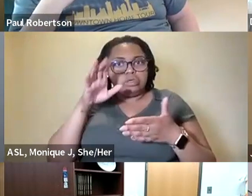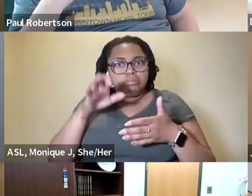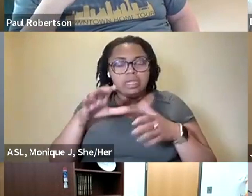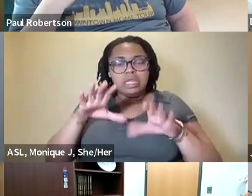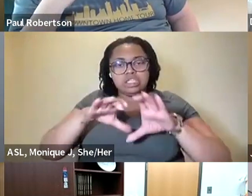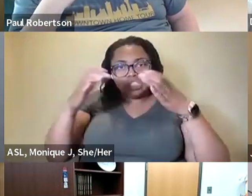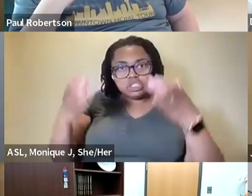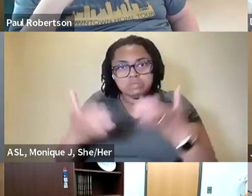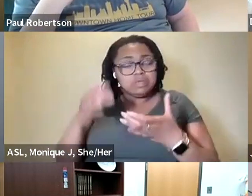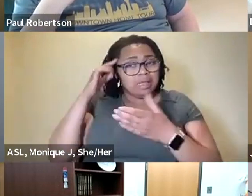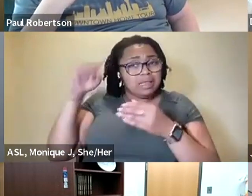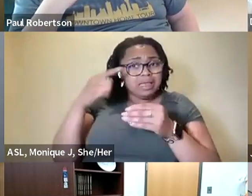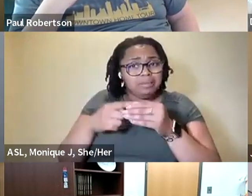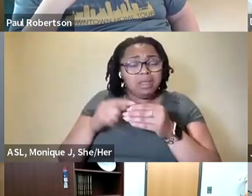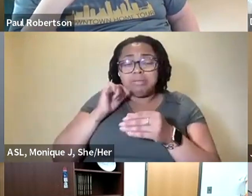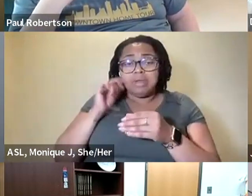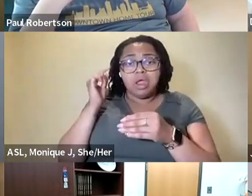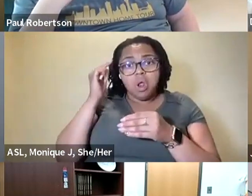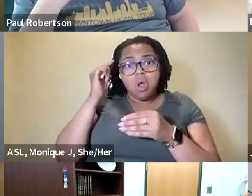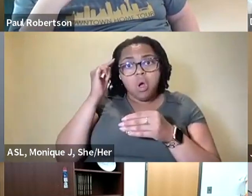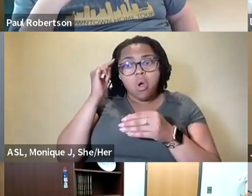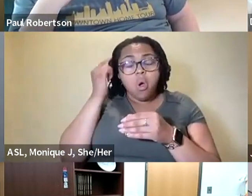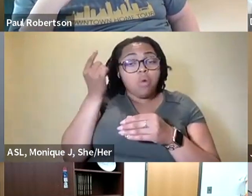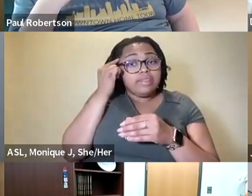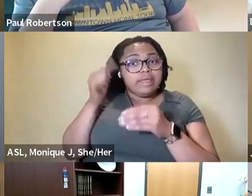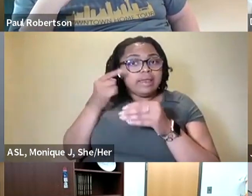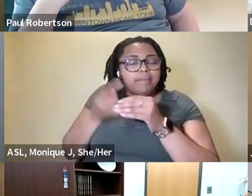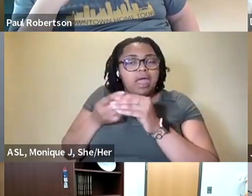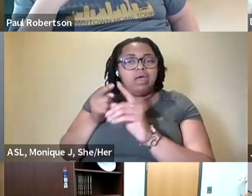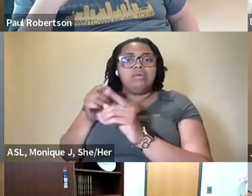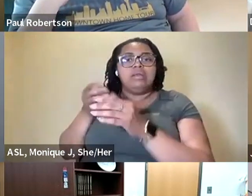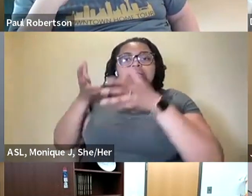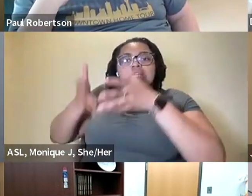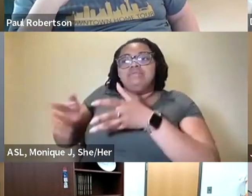and not just leave it to the Silicon Valley gurus.